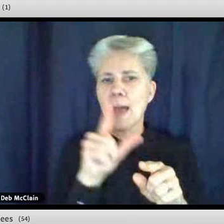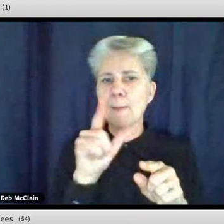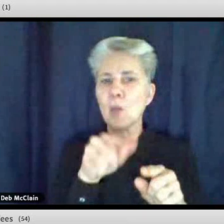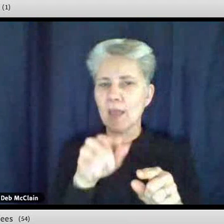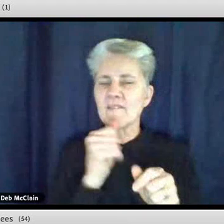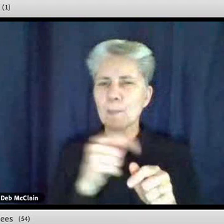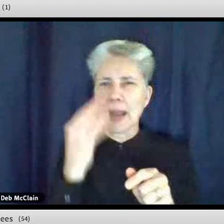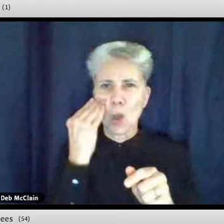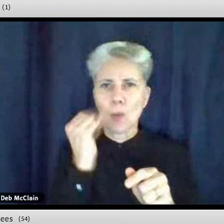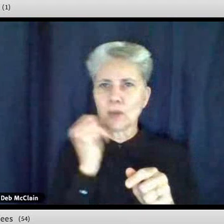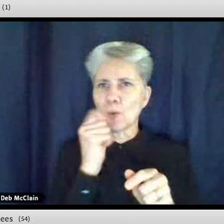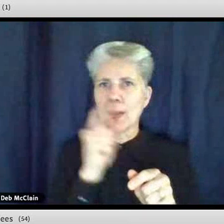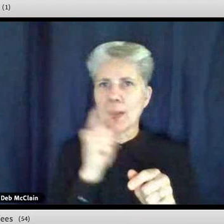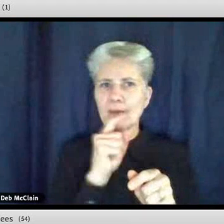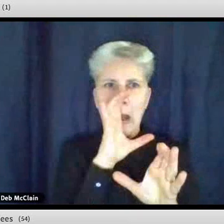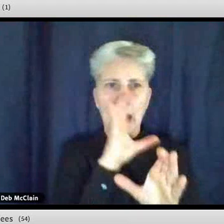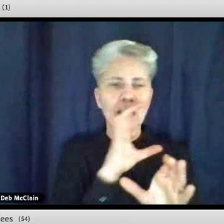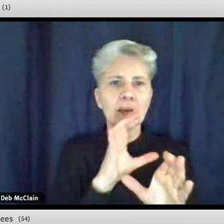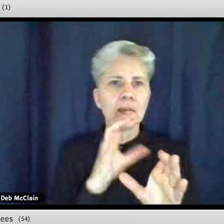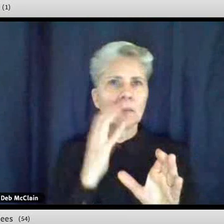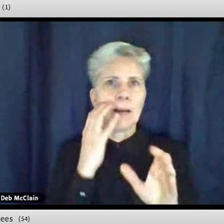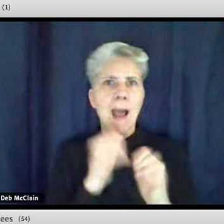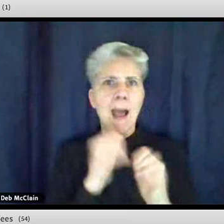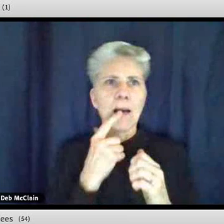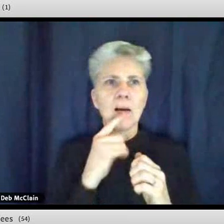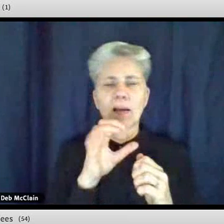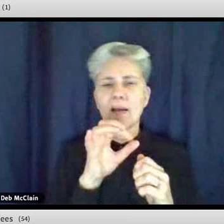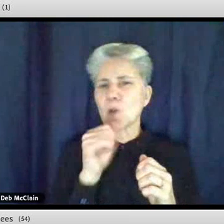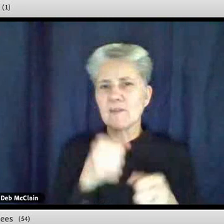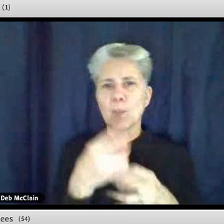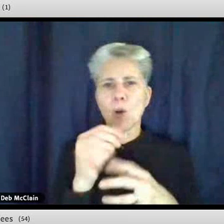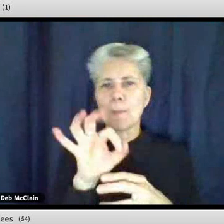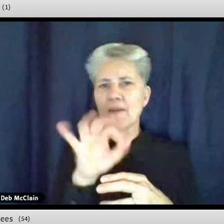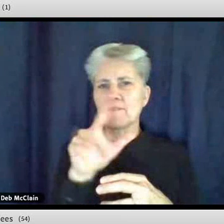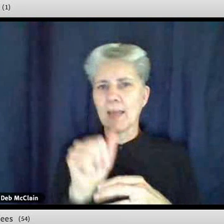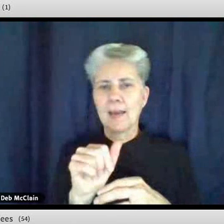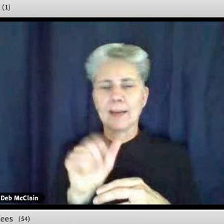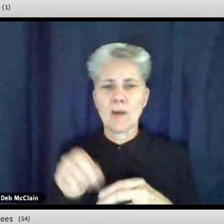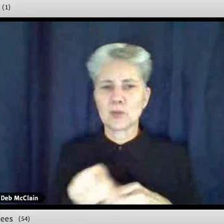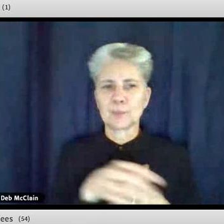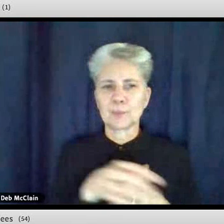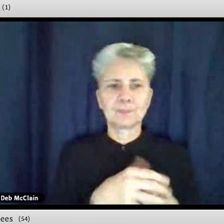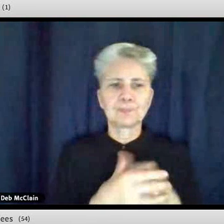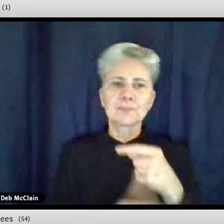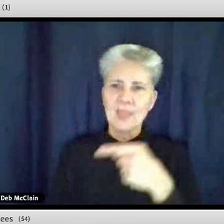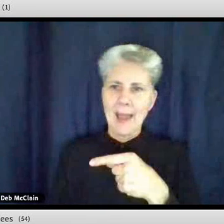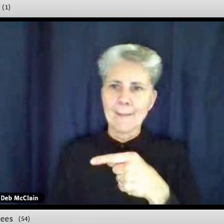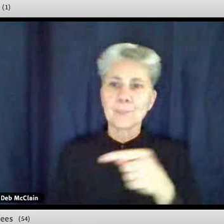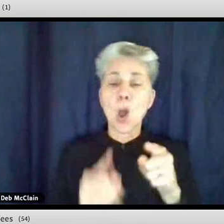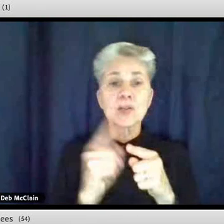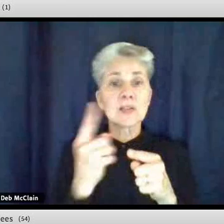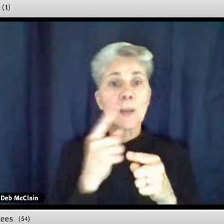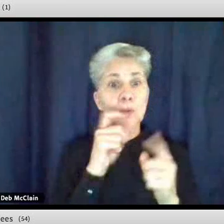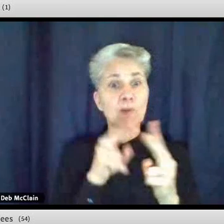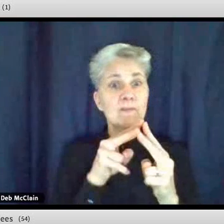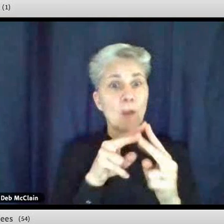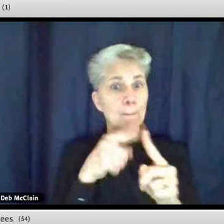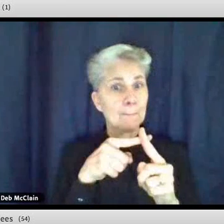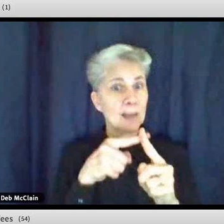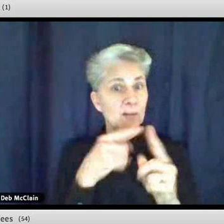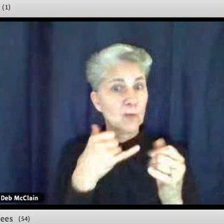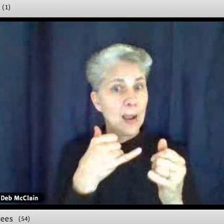list. And you can post your library there, and then everybody will know without not having to be a member of the